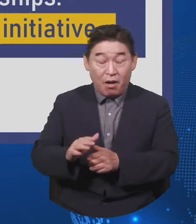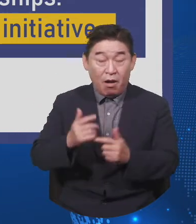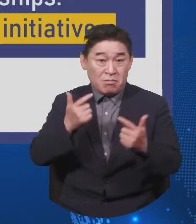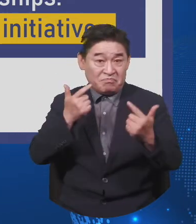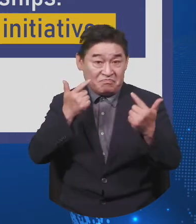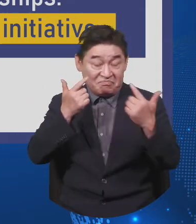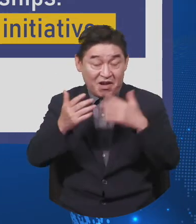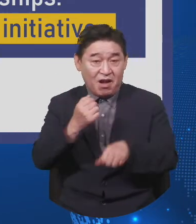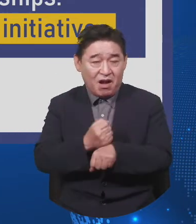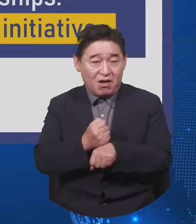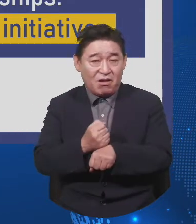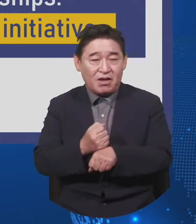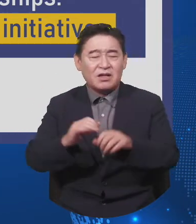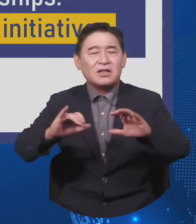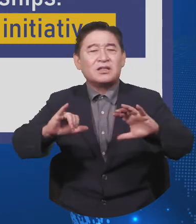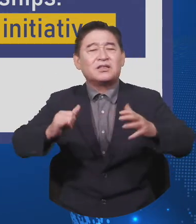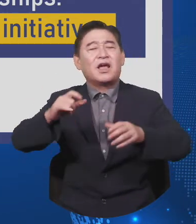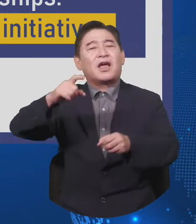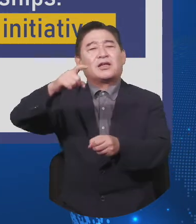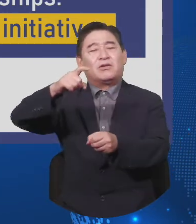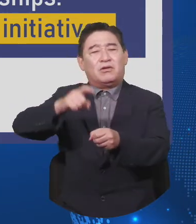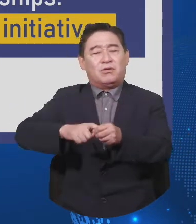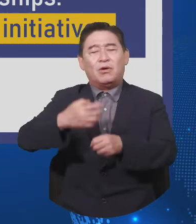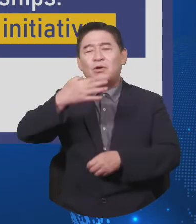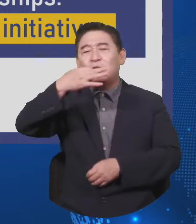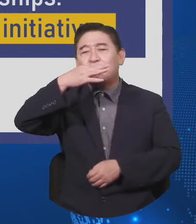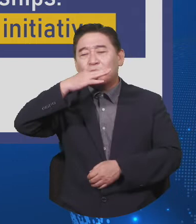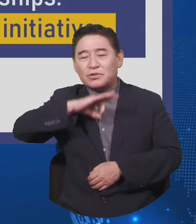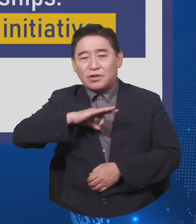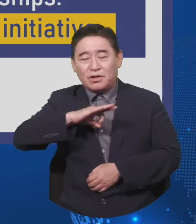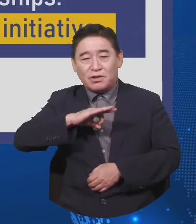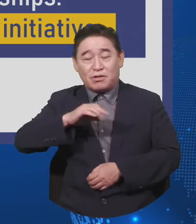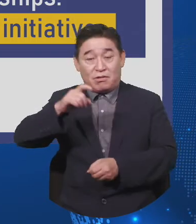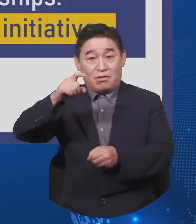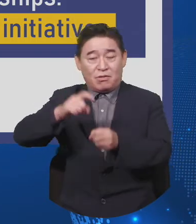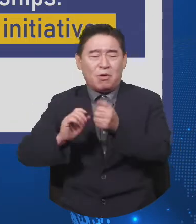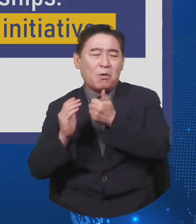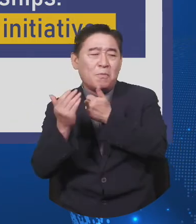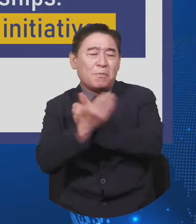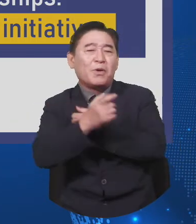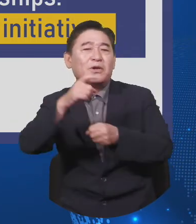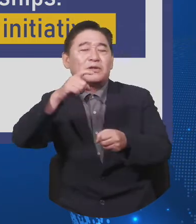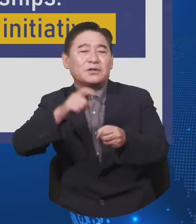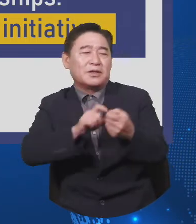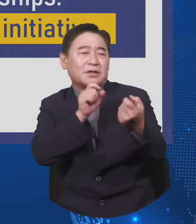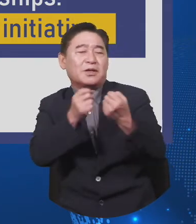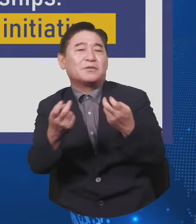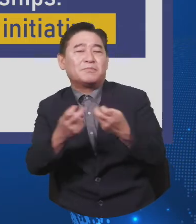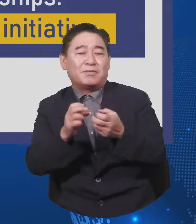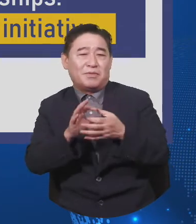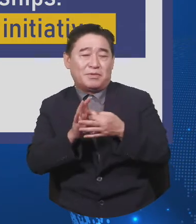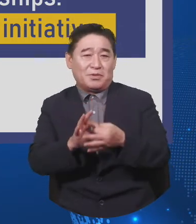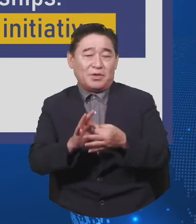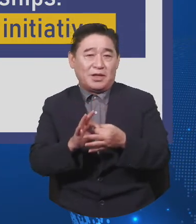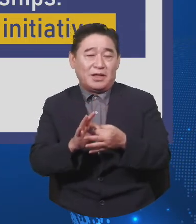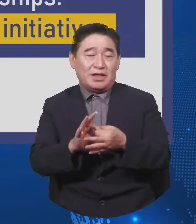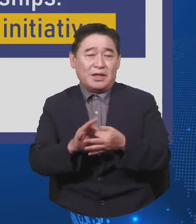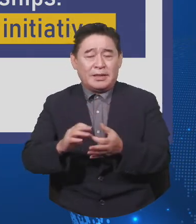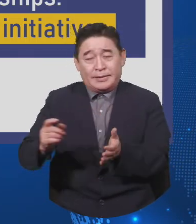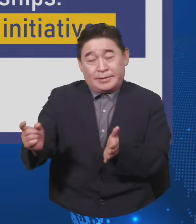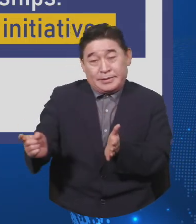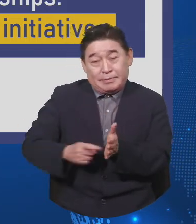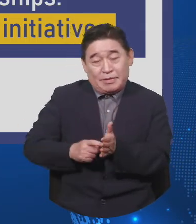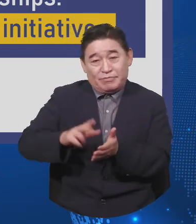more effective and inclusive partnership to address other global challenges, because as we have been discussing, there